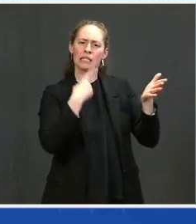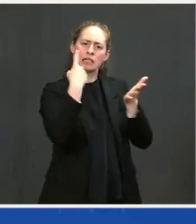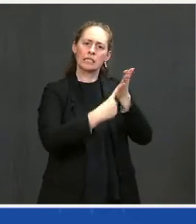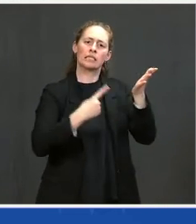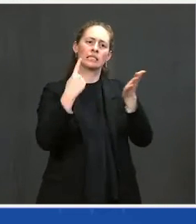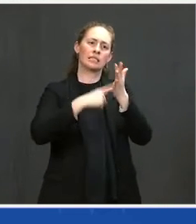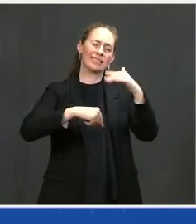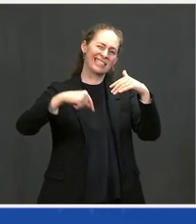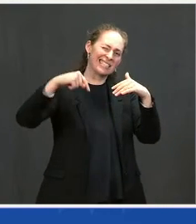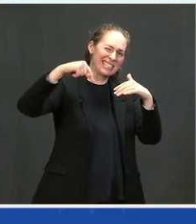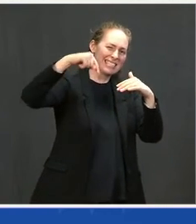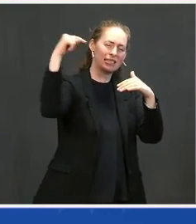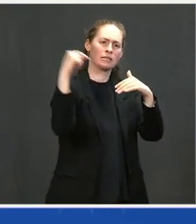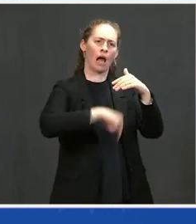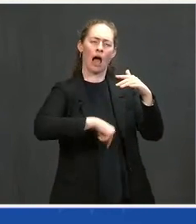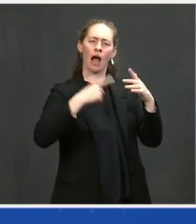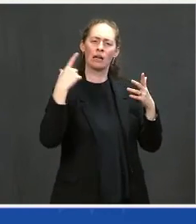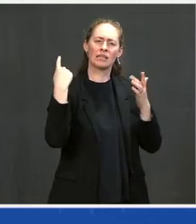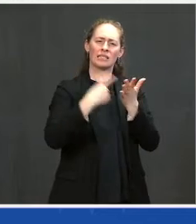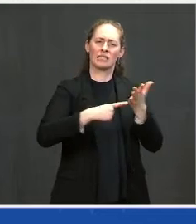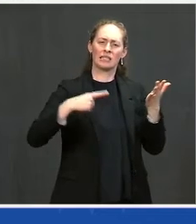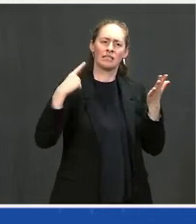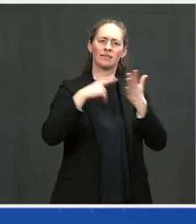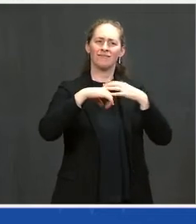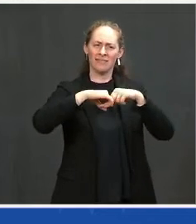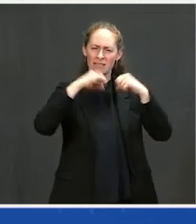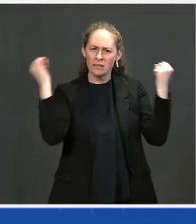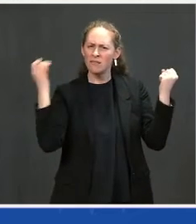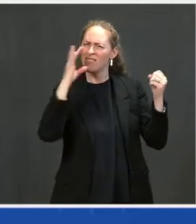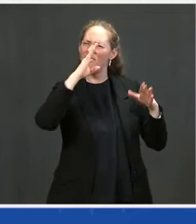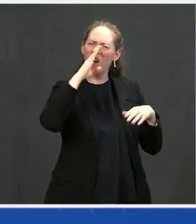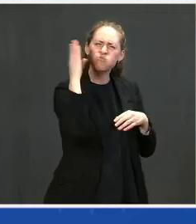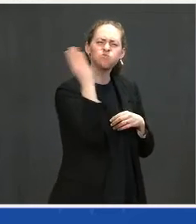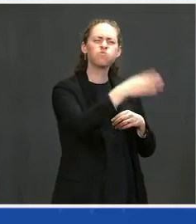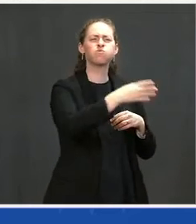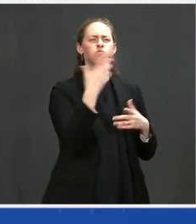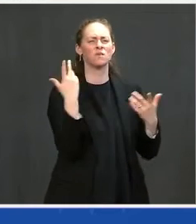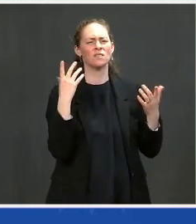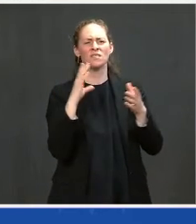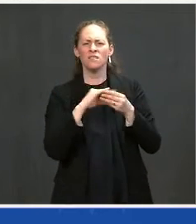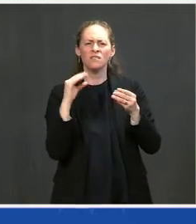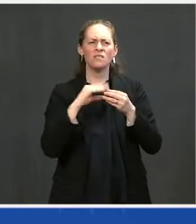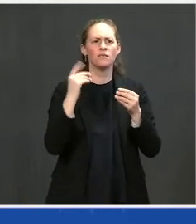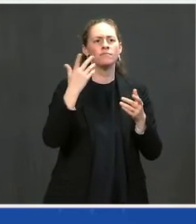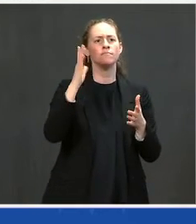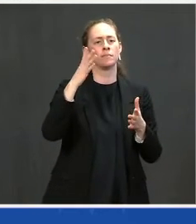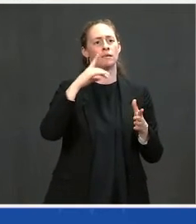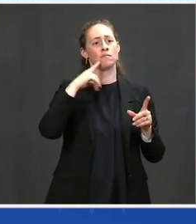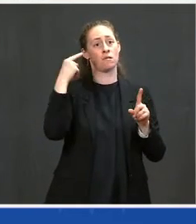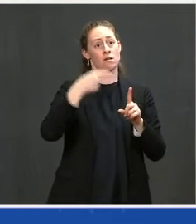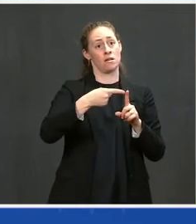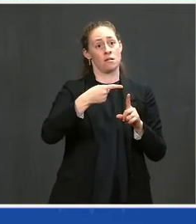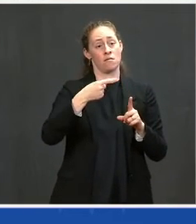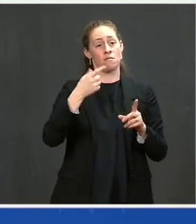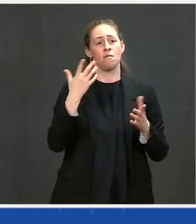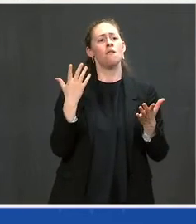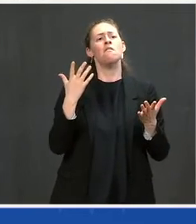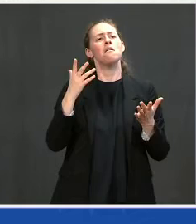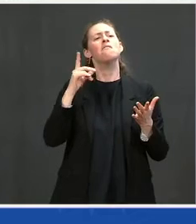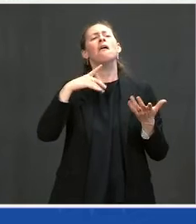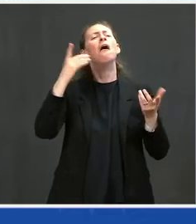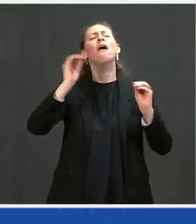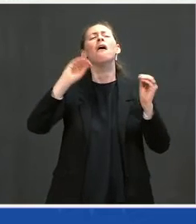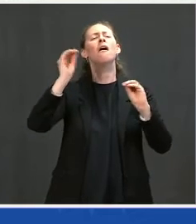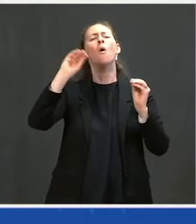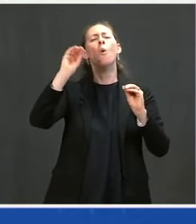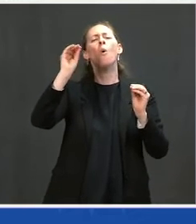straightforward. Doesn't have a Democratic with a small d bone in his body, but he's a smart guy.